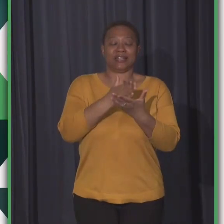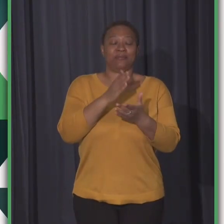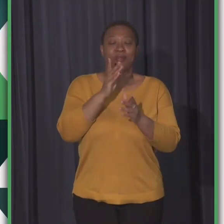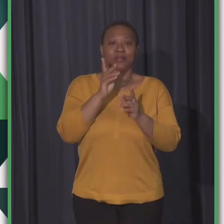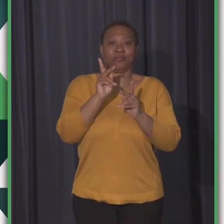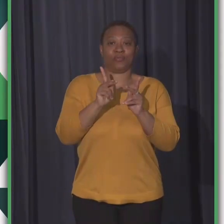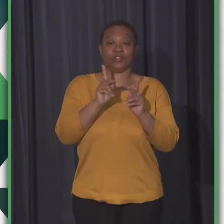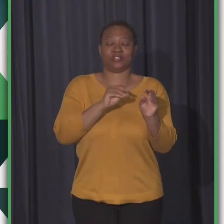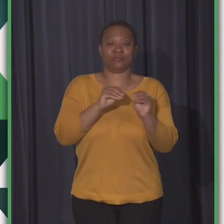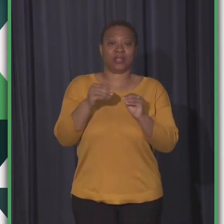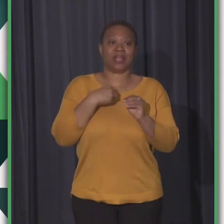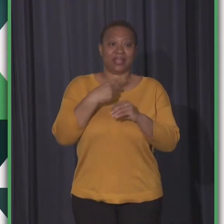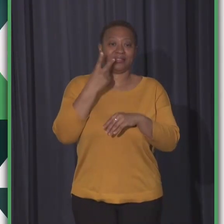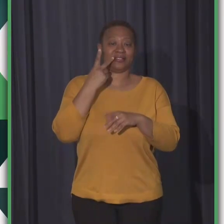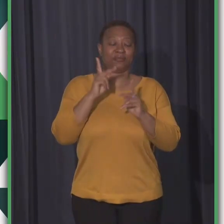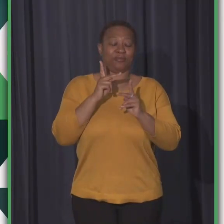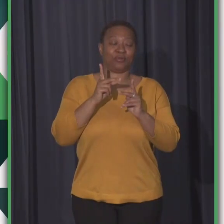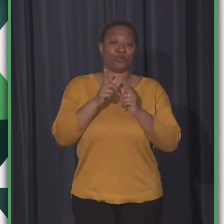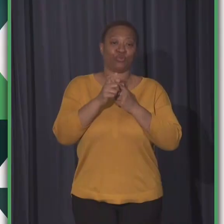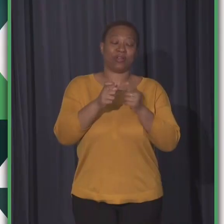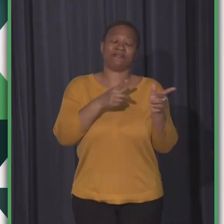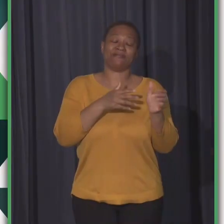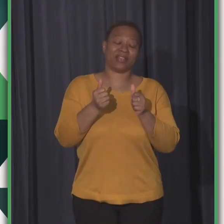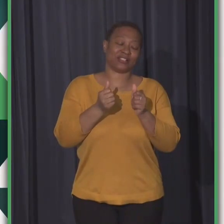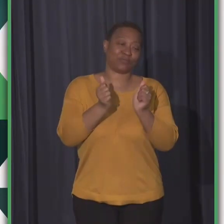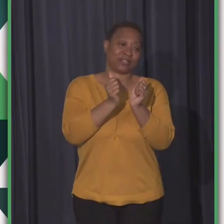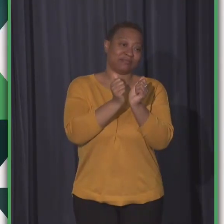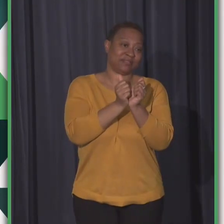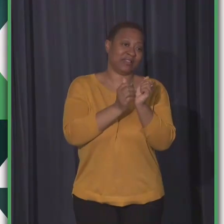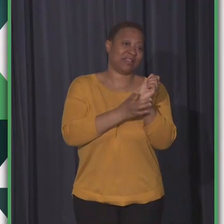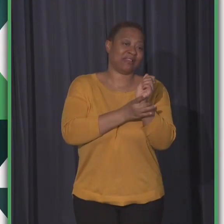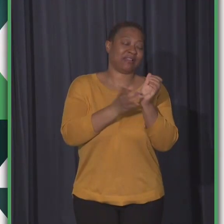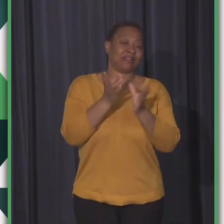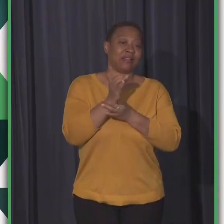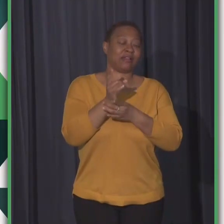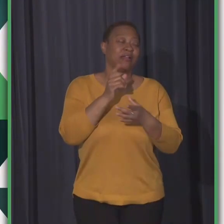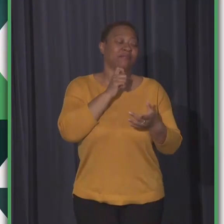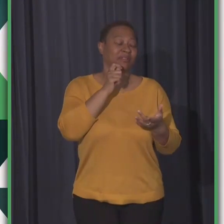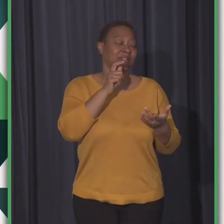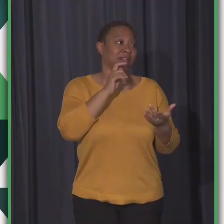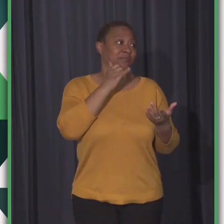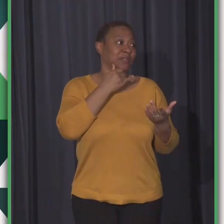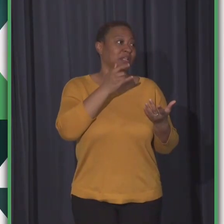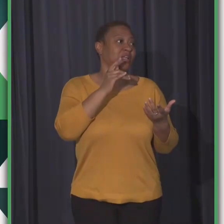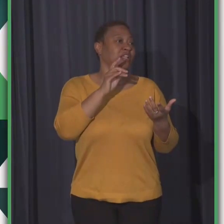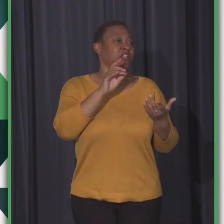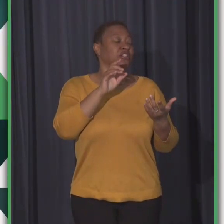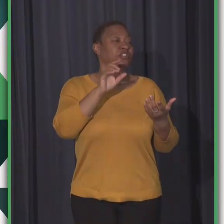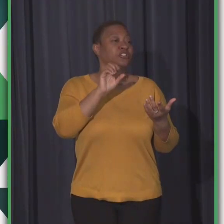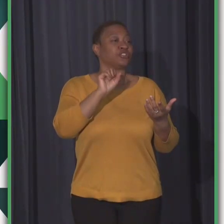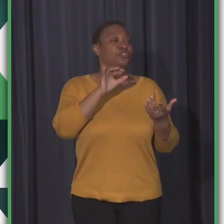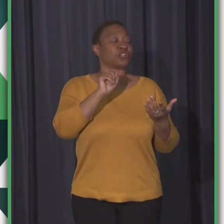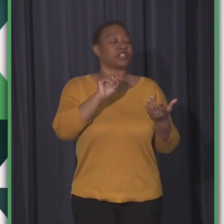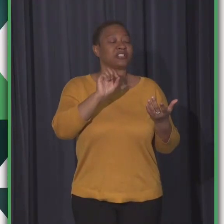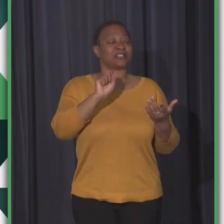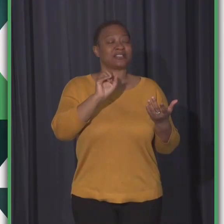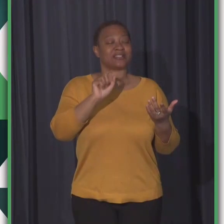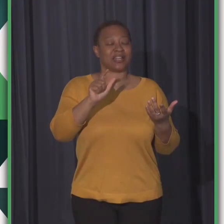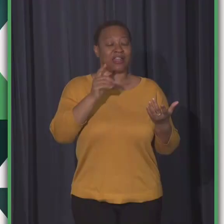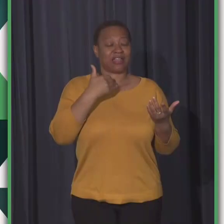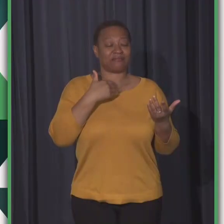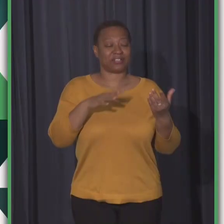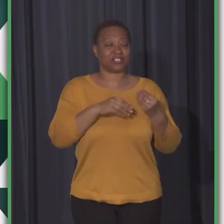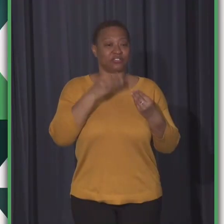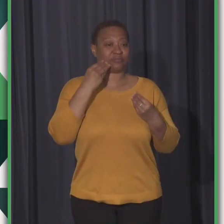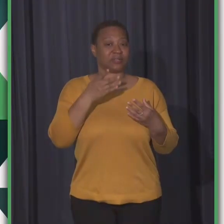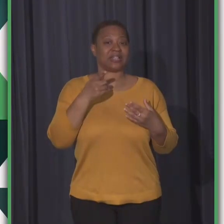immobilized, and I've seen people run very fast in handcuffs. But if I'm not mistaken, I believe Sergeant Zhao may have additional information. Yeah, let's hear it. My